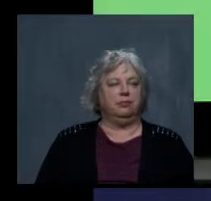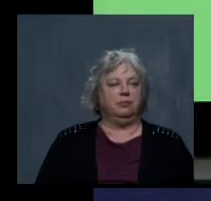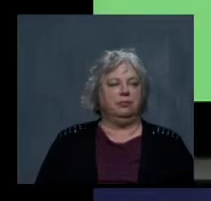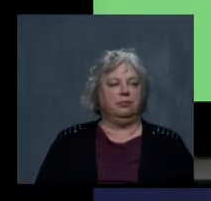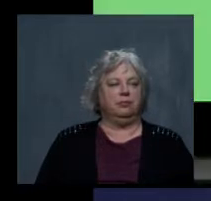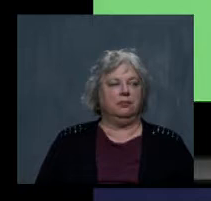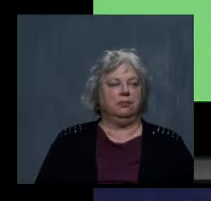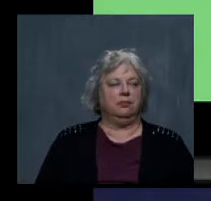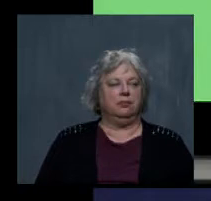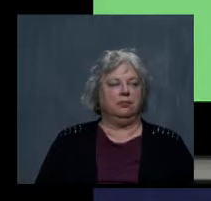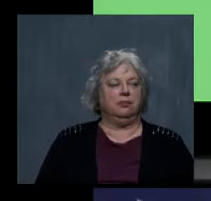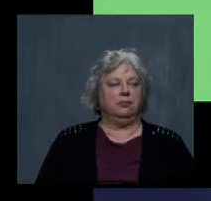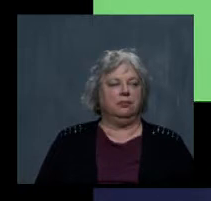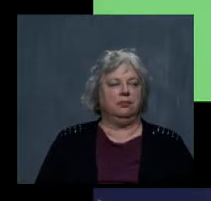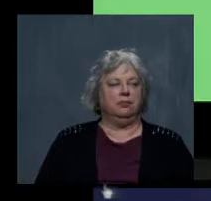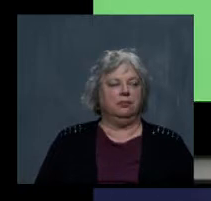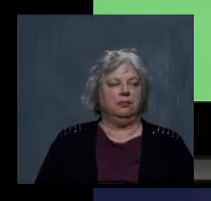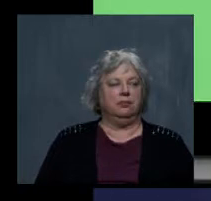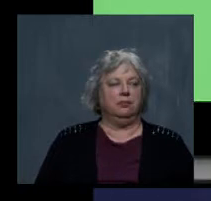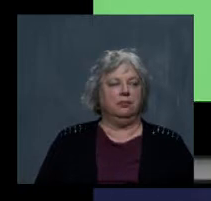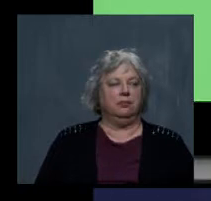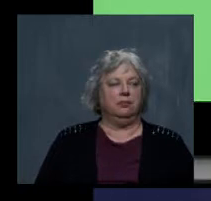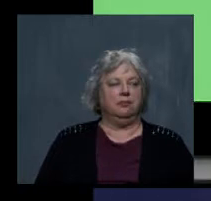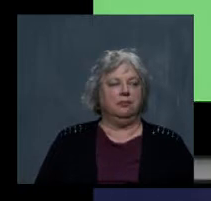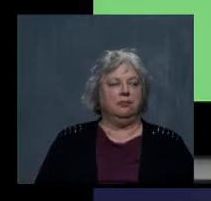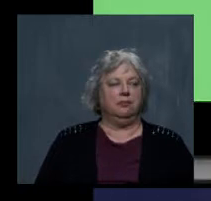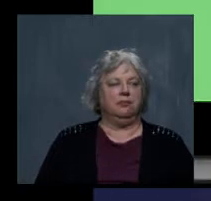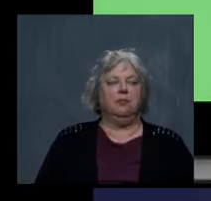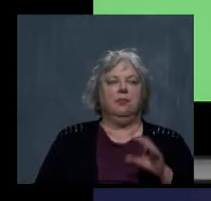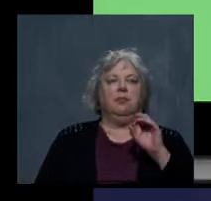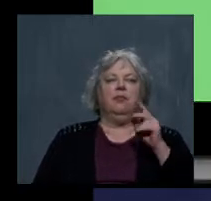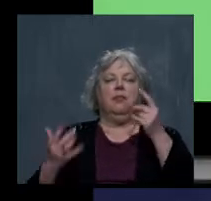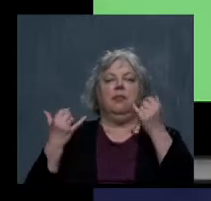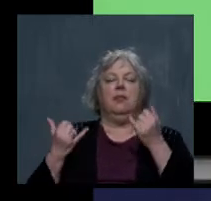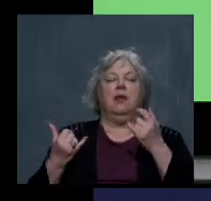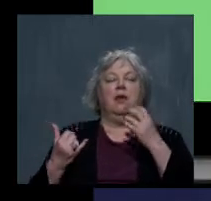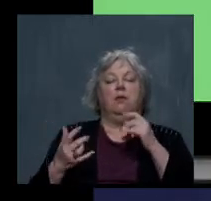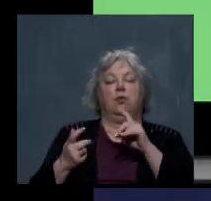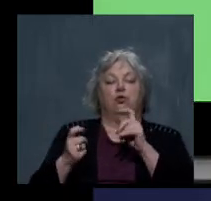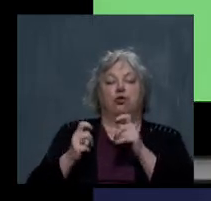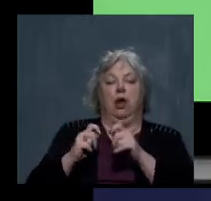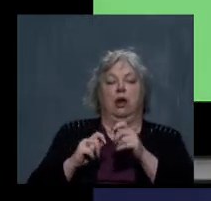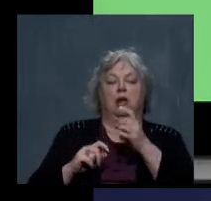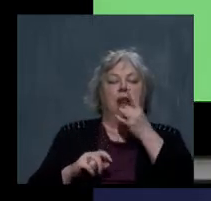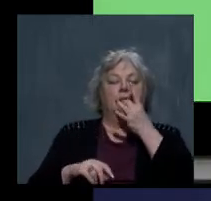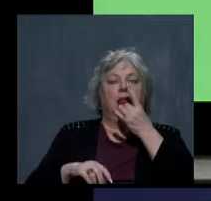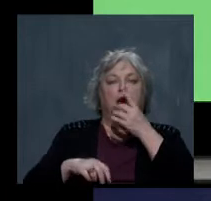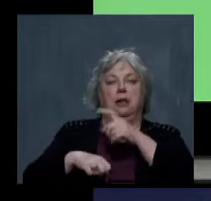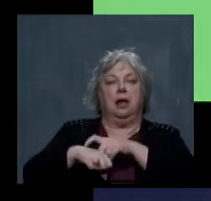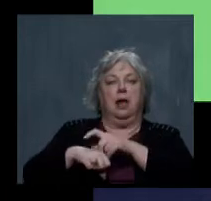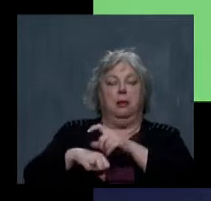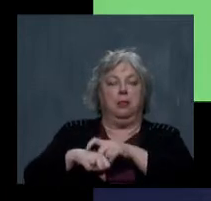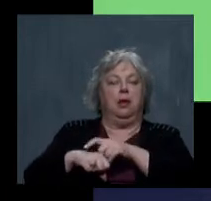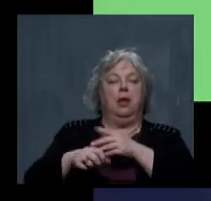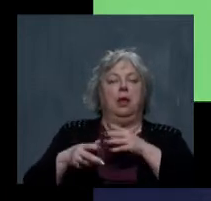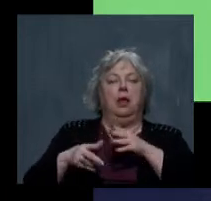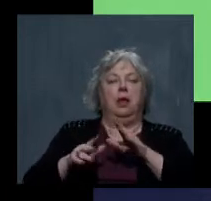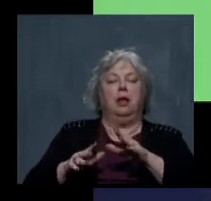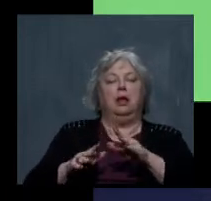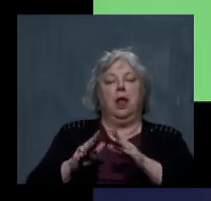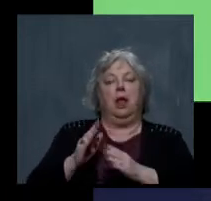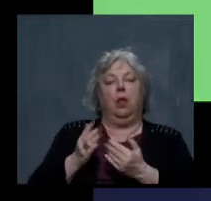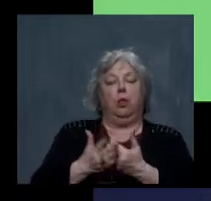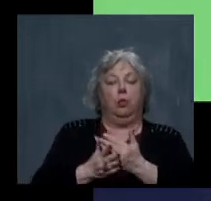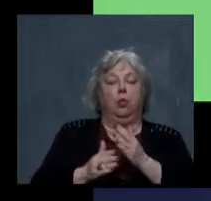Okay, now if you optimize the signal to allow, you know, traffic from the new